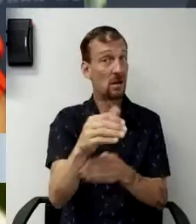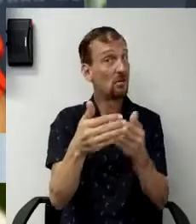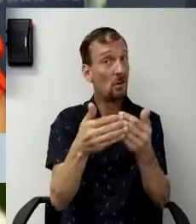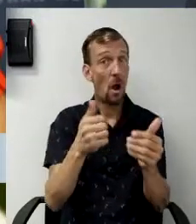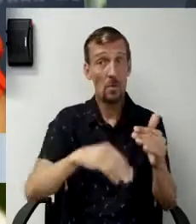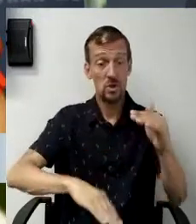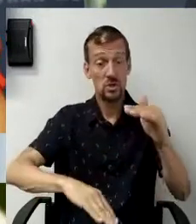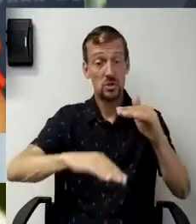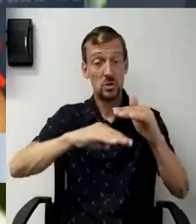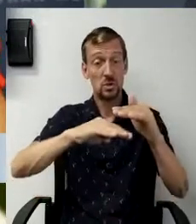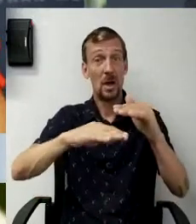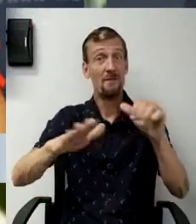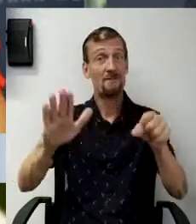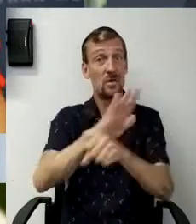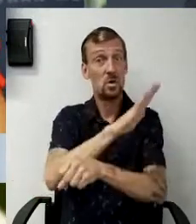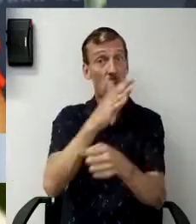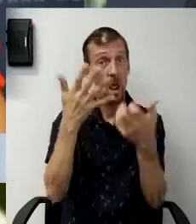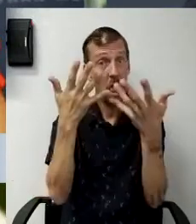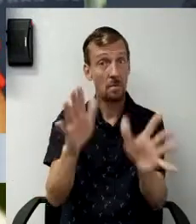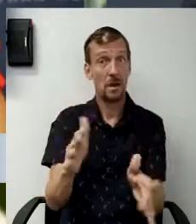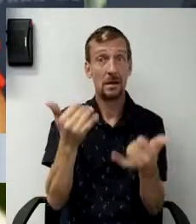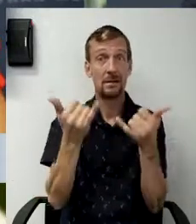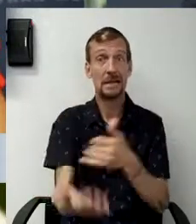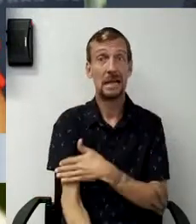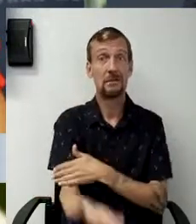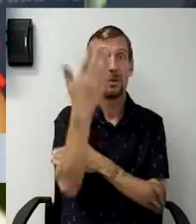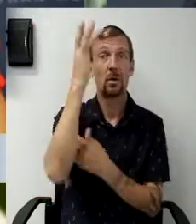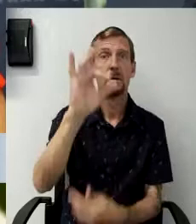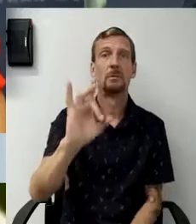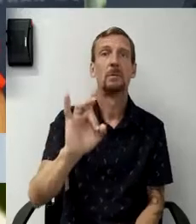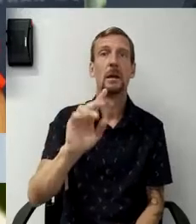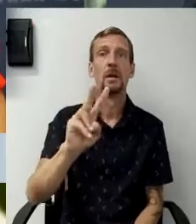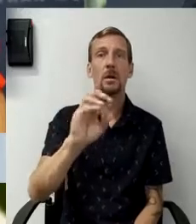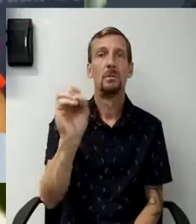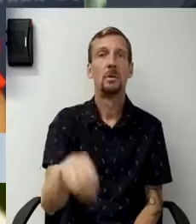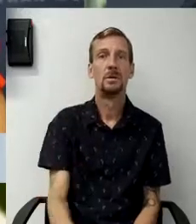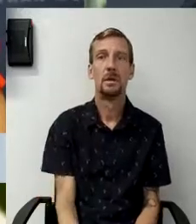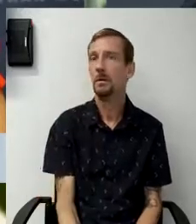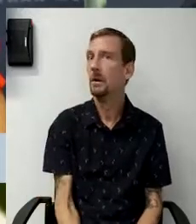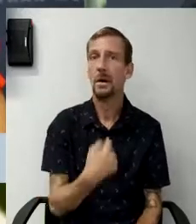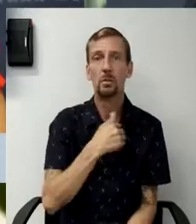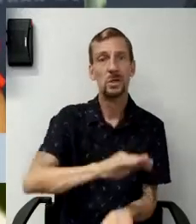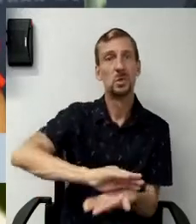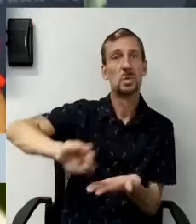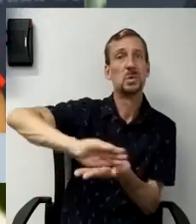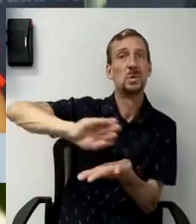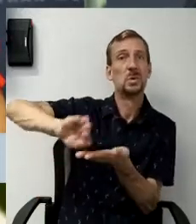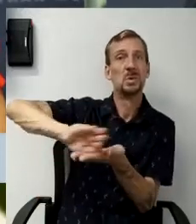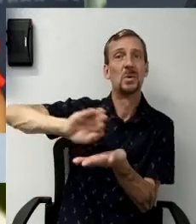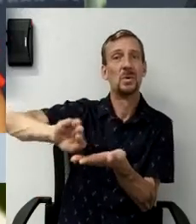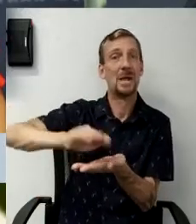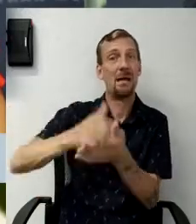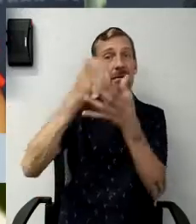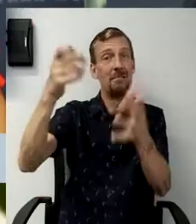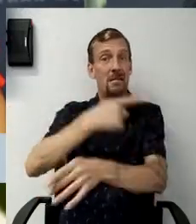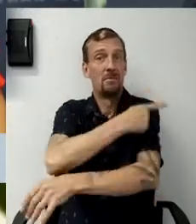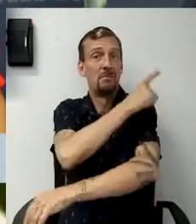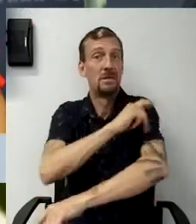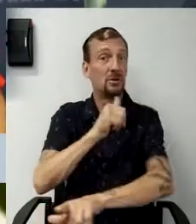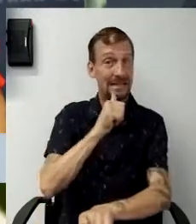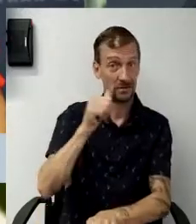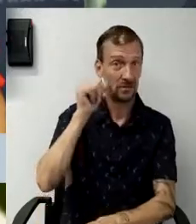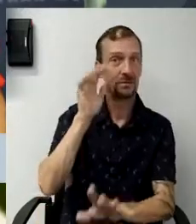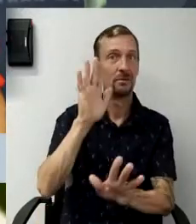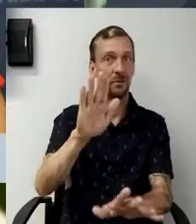full. This morning it's 82%. So we discharged a lot of patients yesterday,